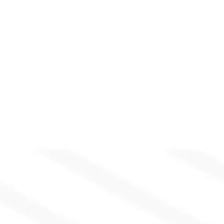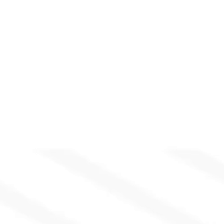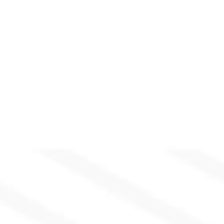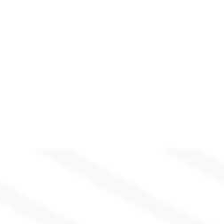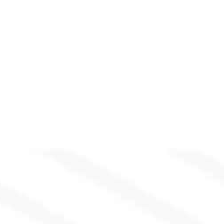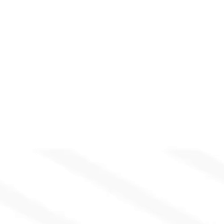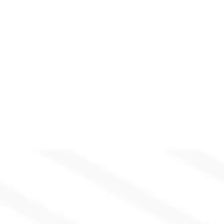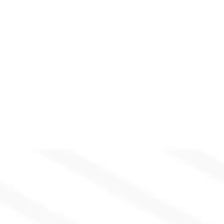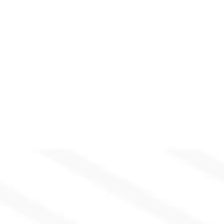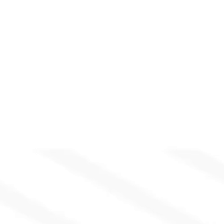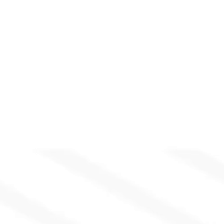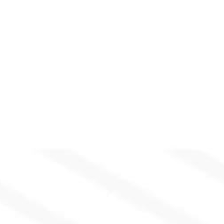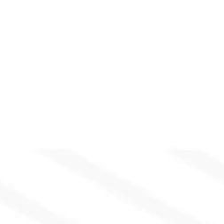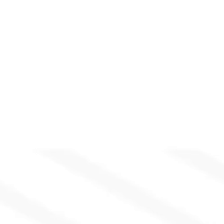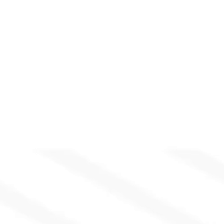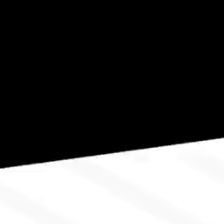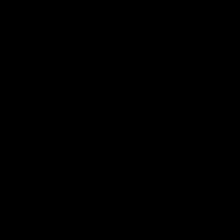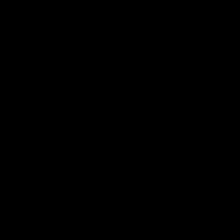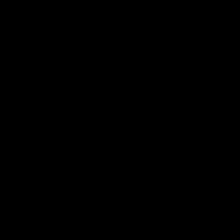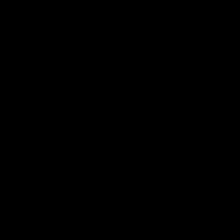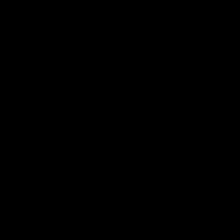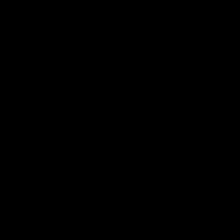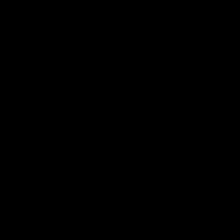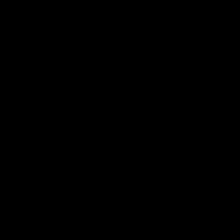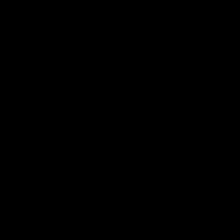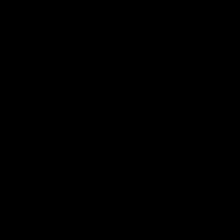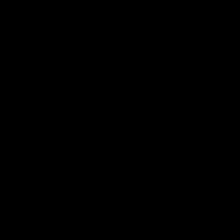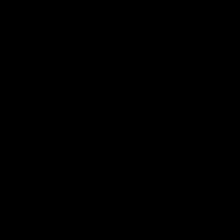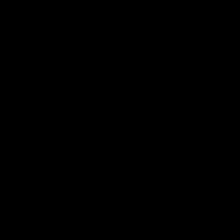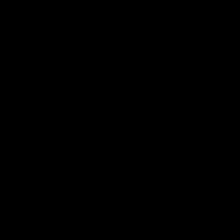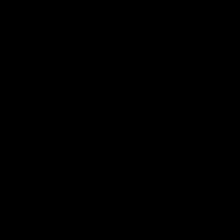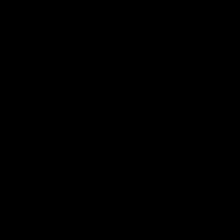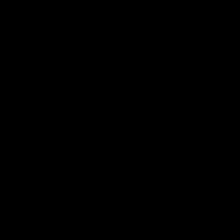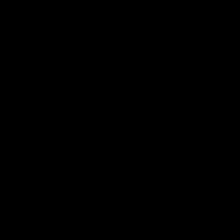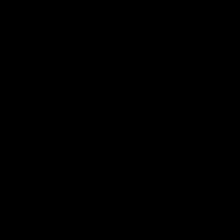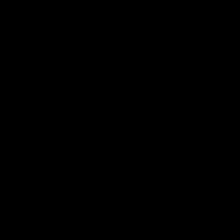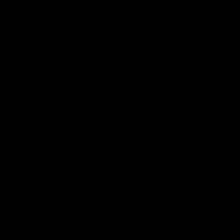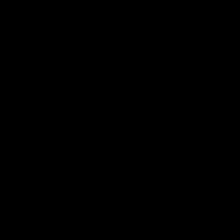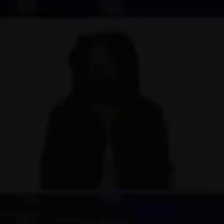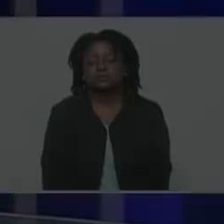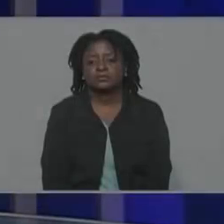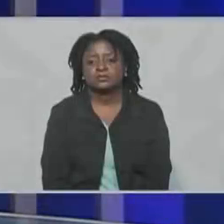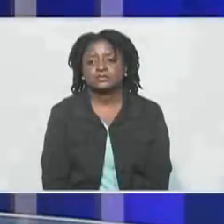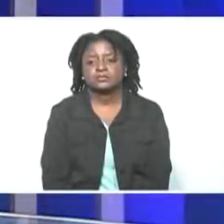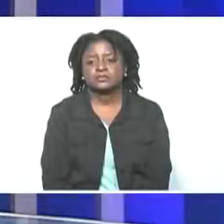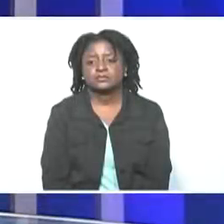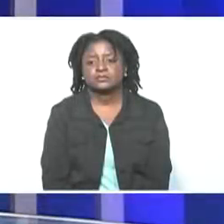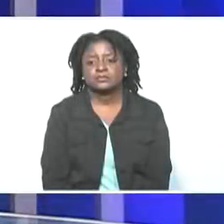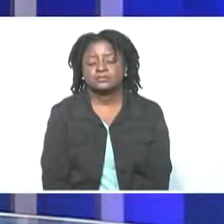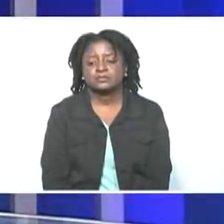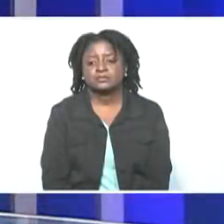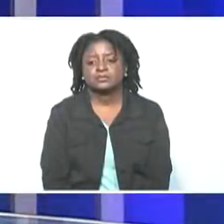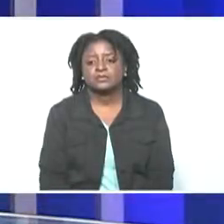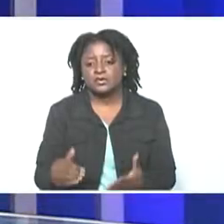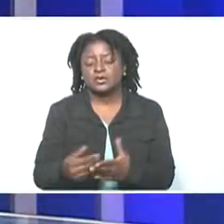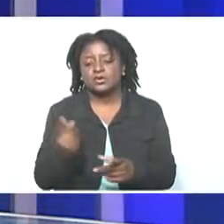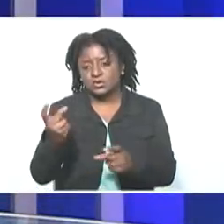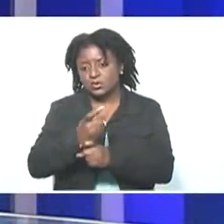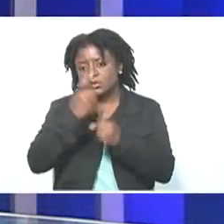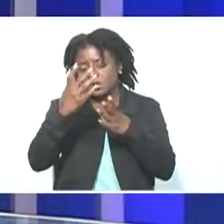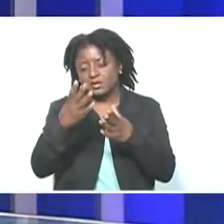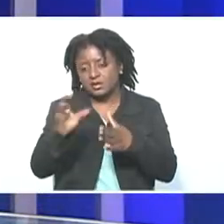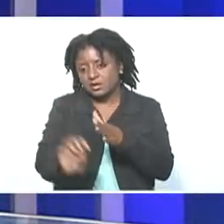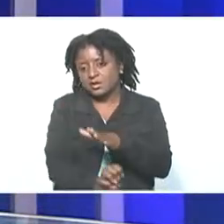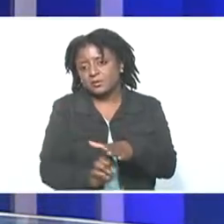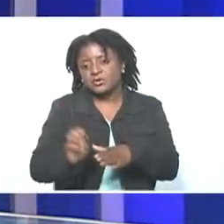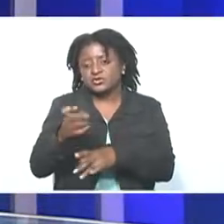no requirement for monthly payments. Contact us for more information on margin loans. A new winner emerging from